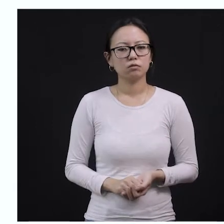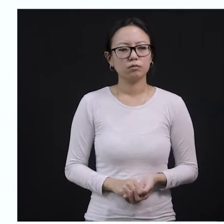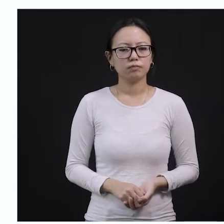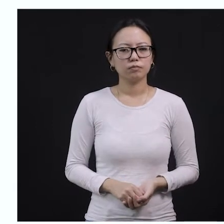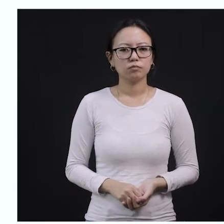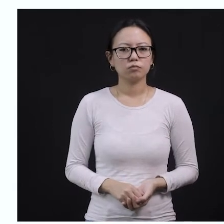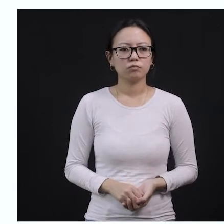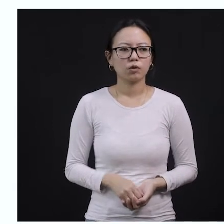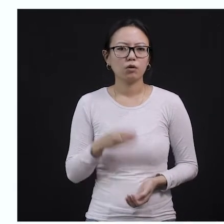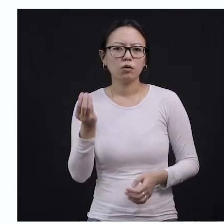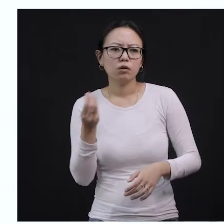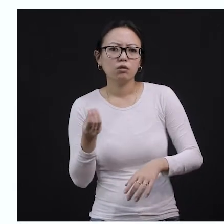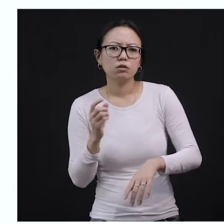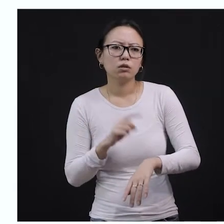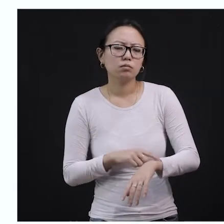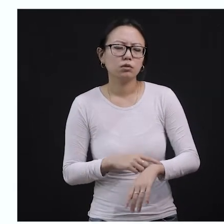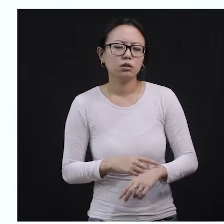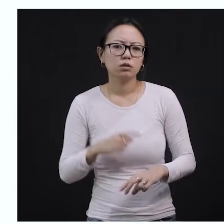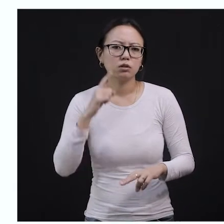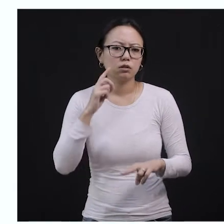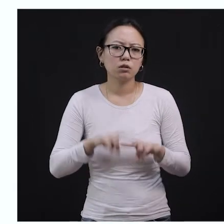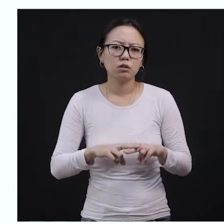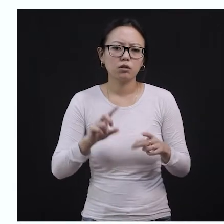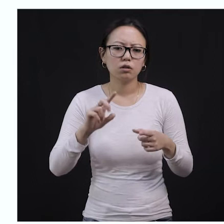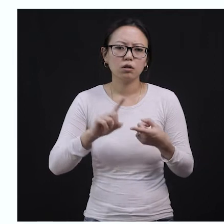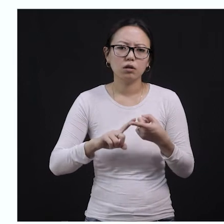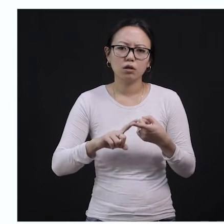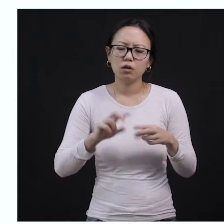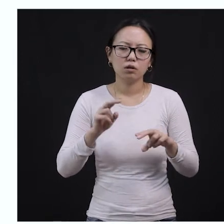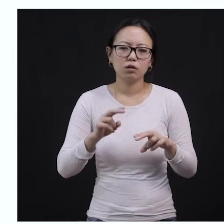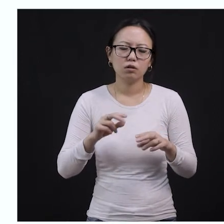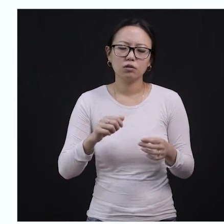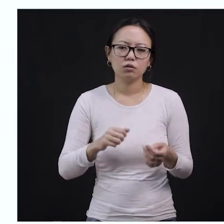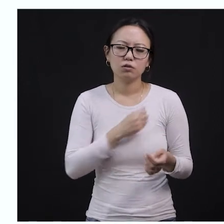So sometimes, you know, we get the informations beforehand, all right?